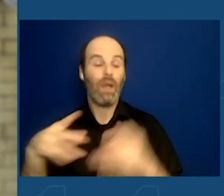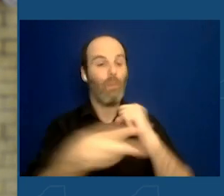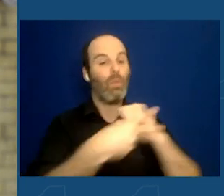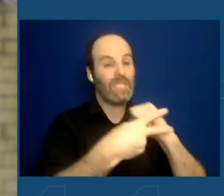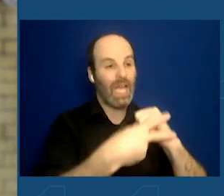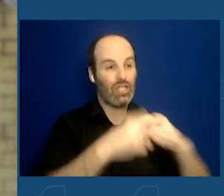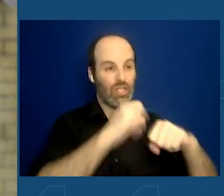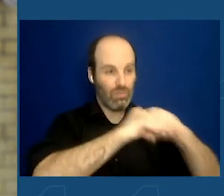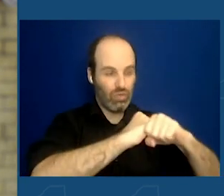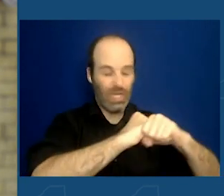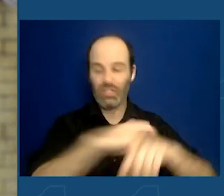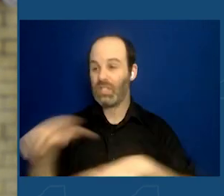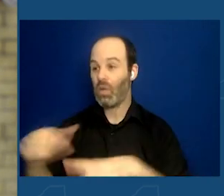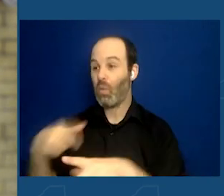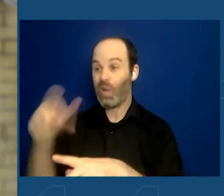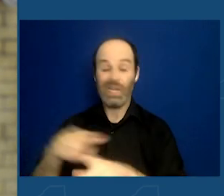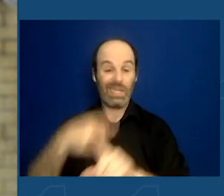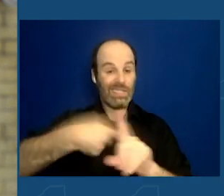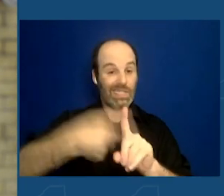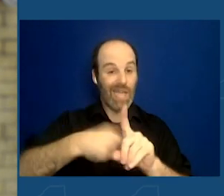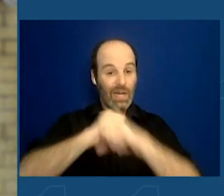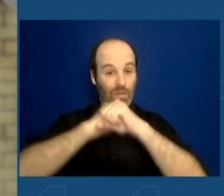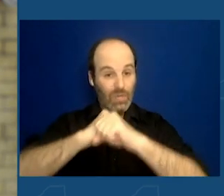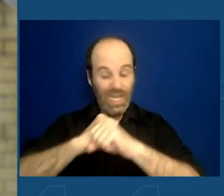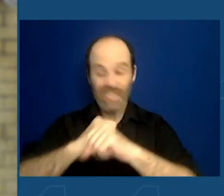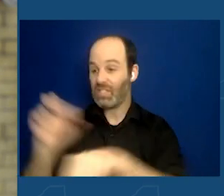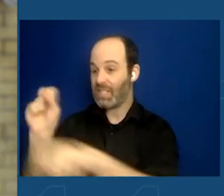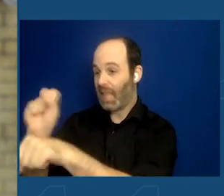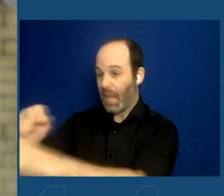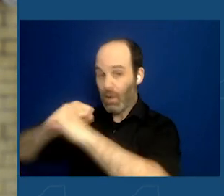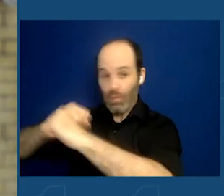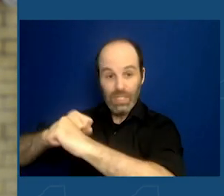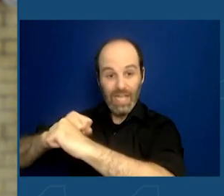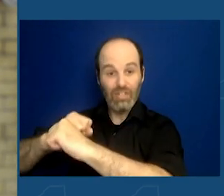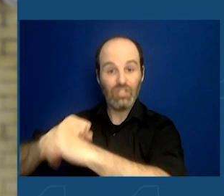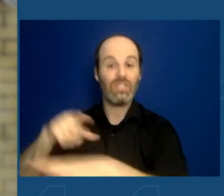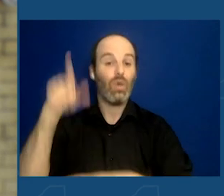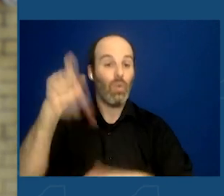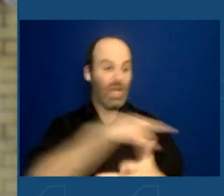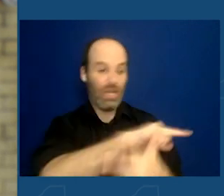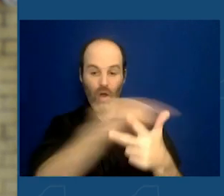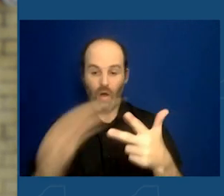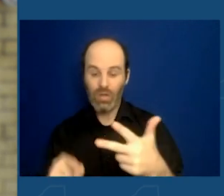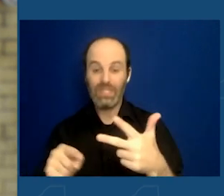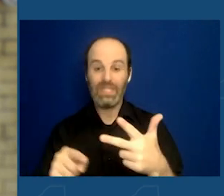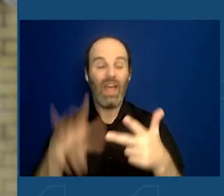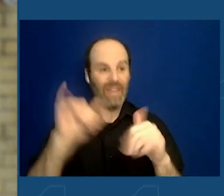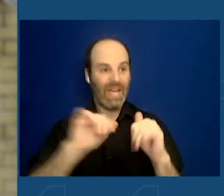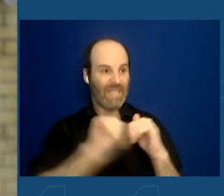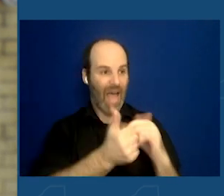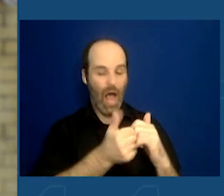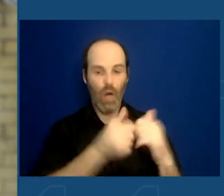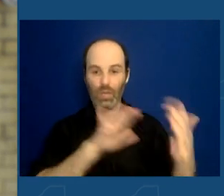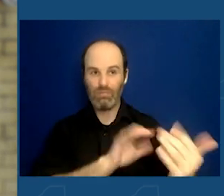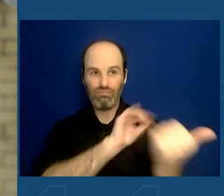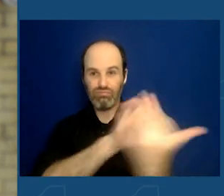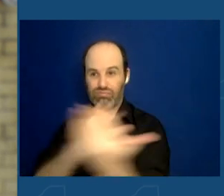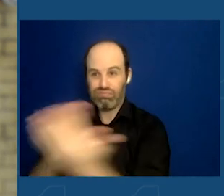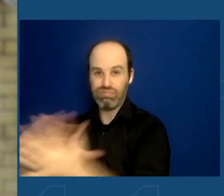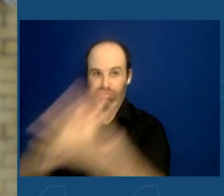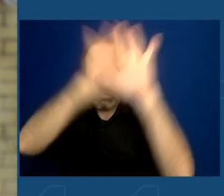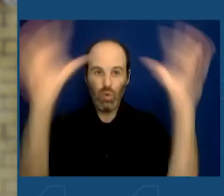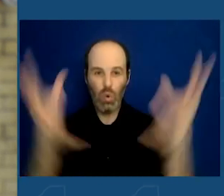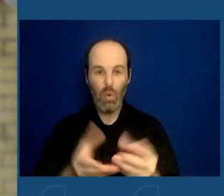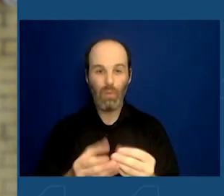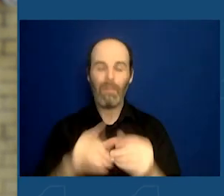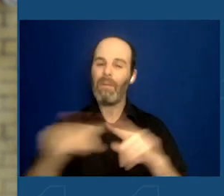come together in a comprehensive approach, and that's how we're going to do this. But let's today celebrate the win in Gowanus. Let's celebrate the win for